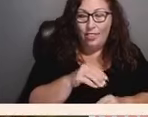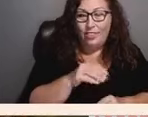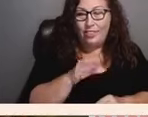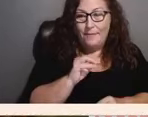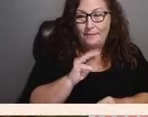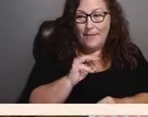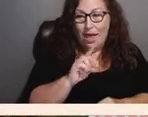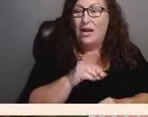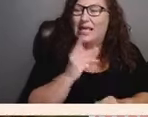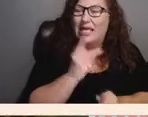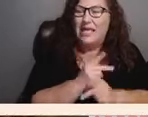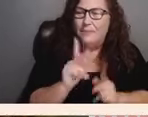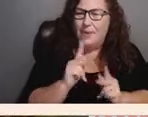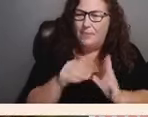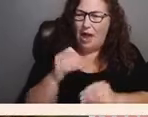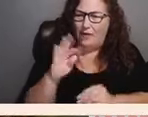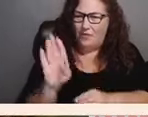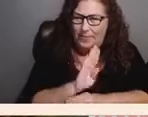business.